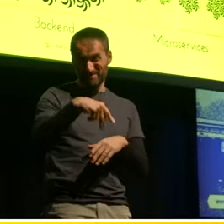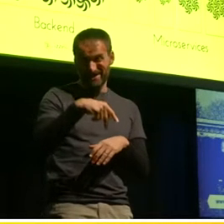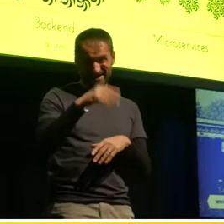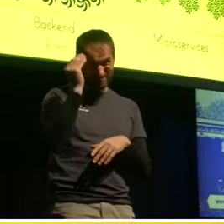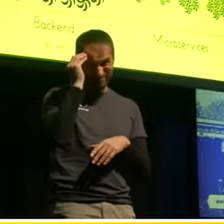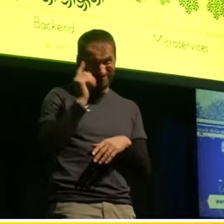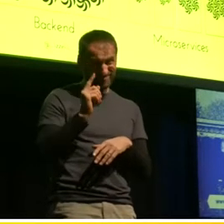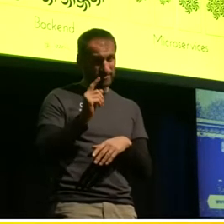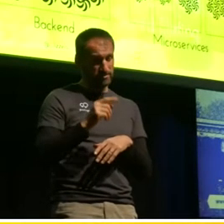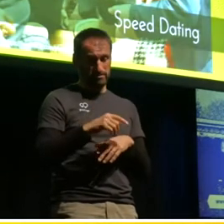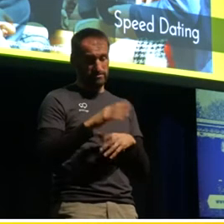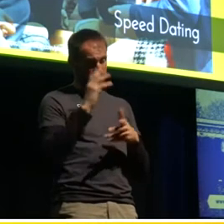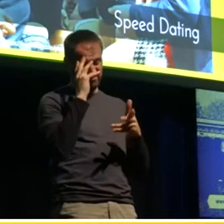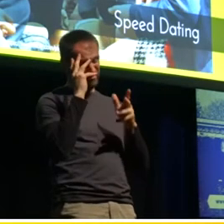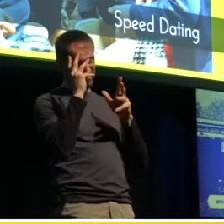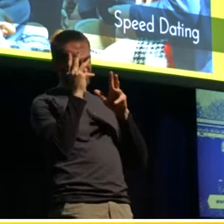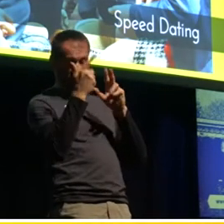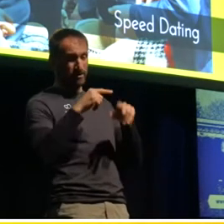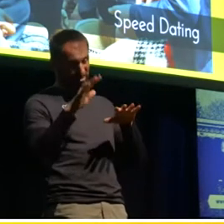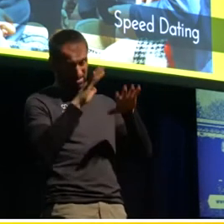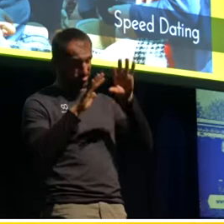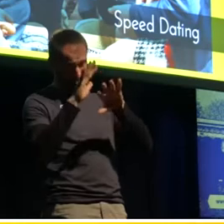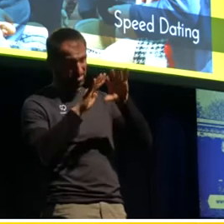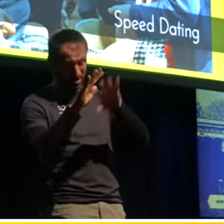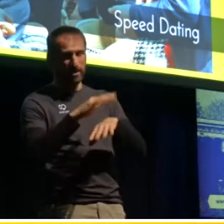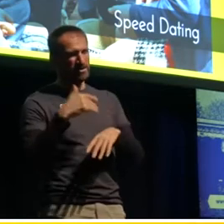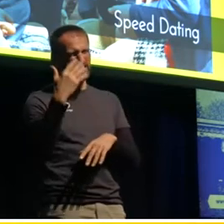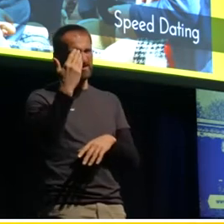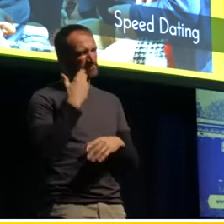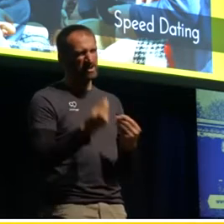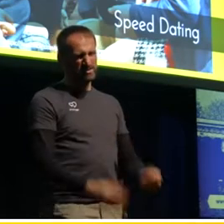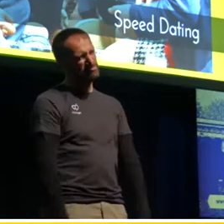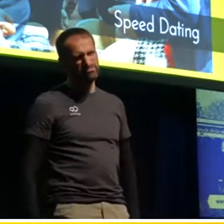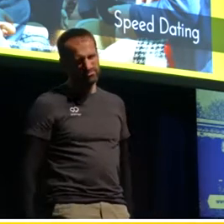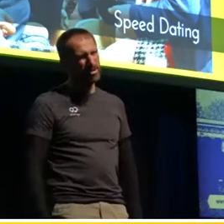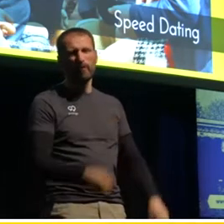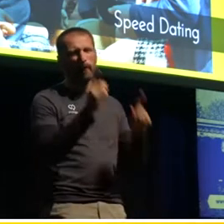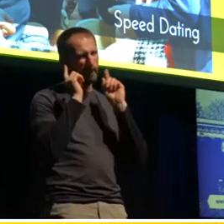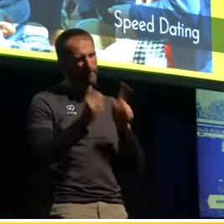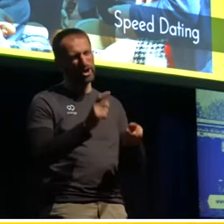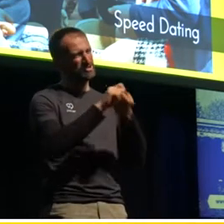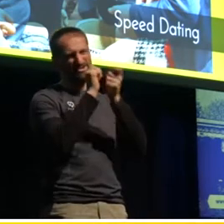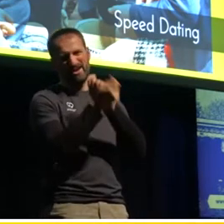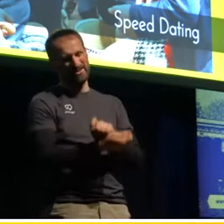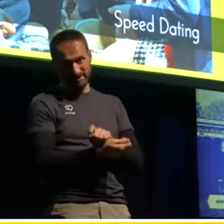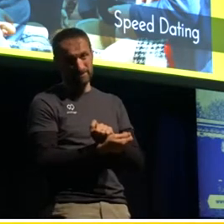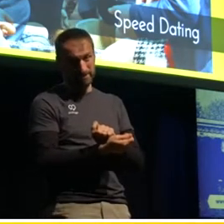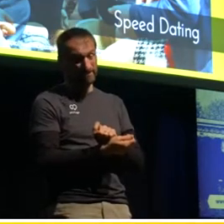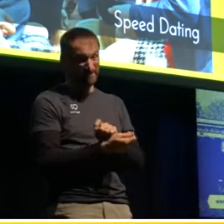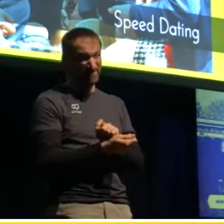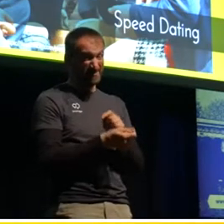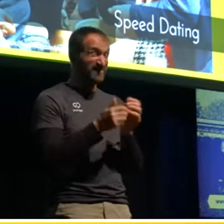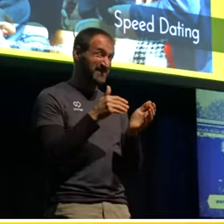this point, really realizing, hey, there must be a change. And still feeling